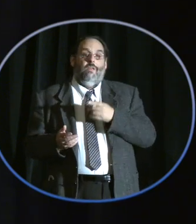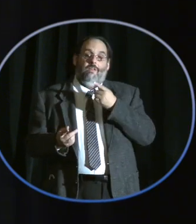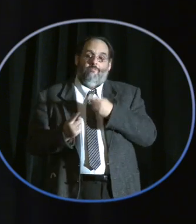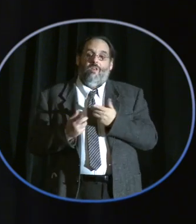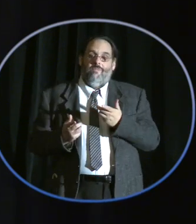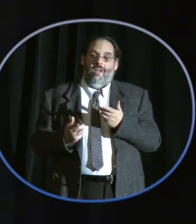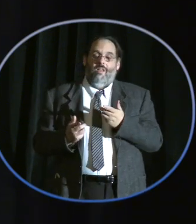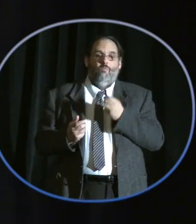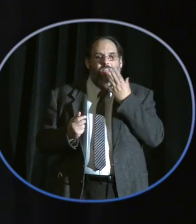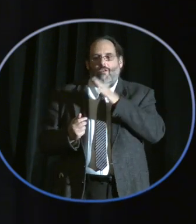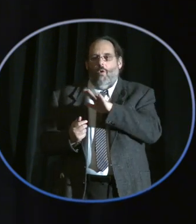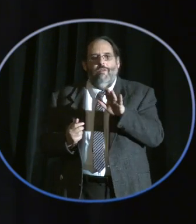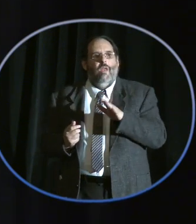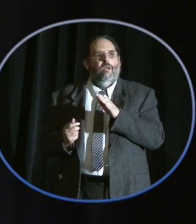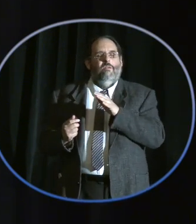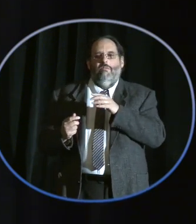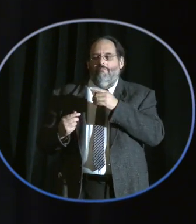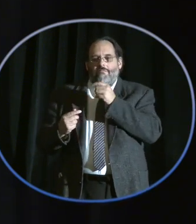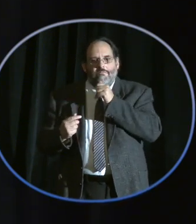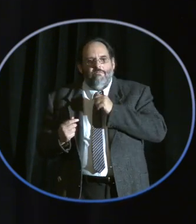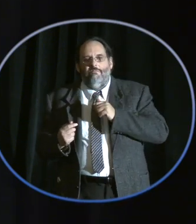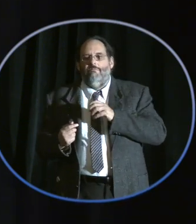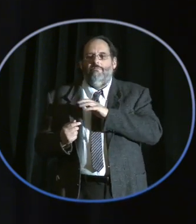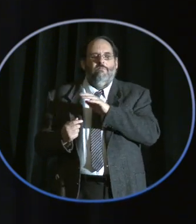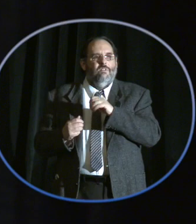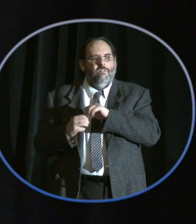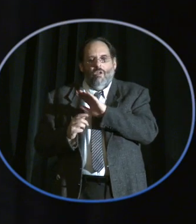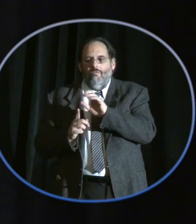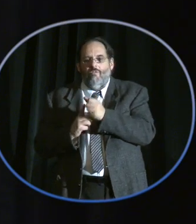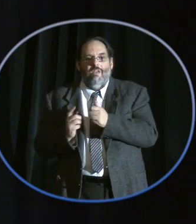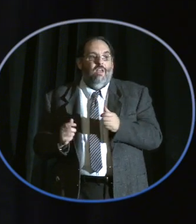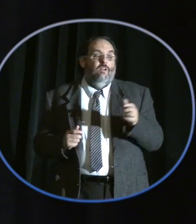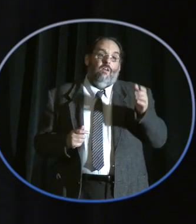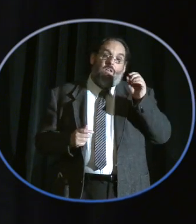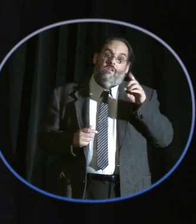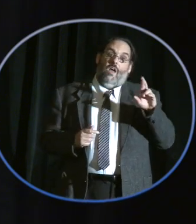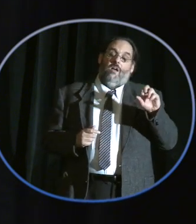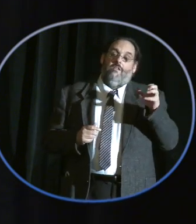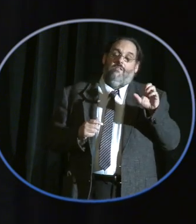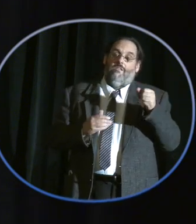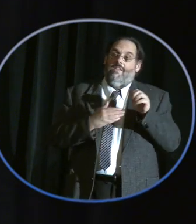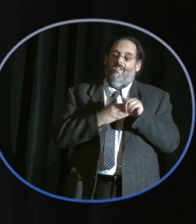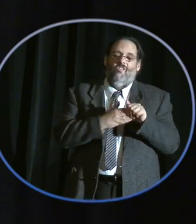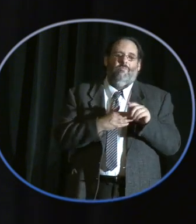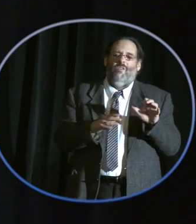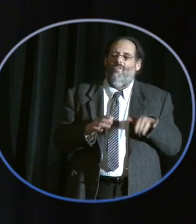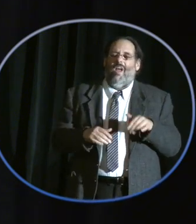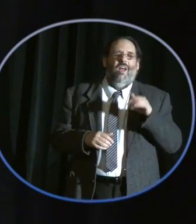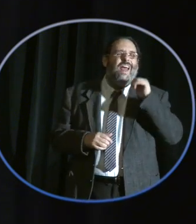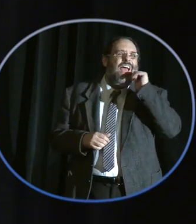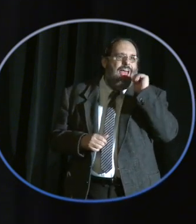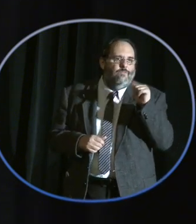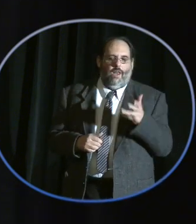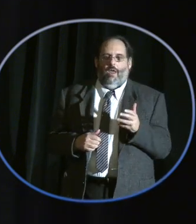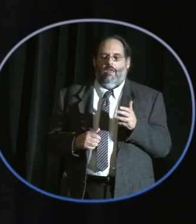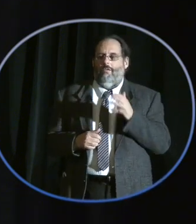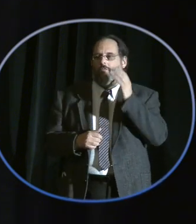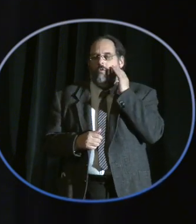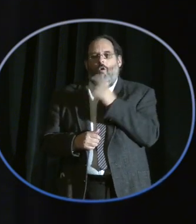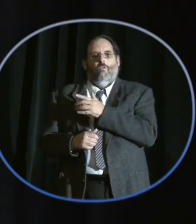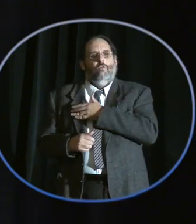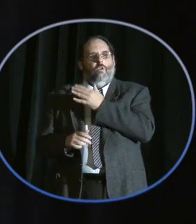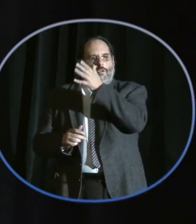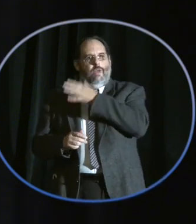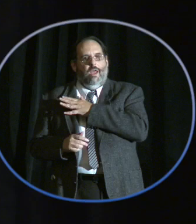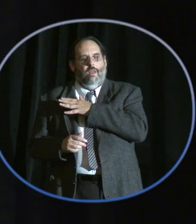their struggle, without knowing where they are in life. And under Doc's leadership, he and his team do that work of getting to know these